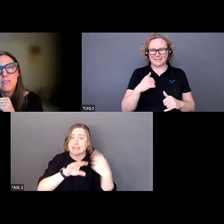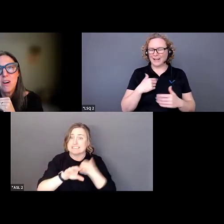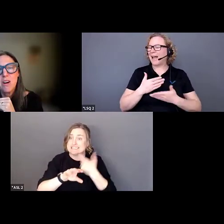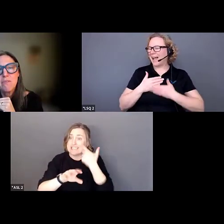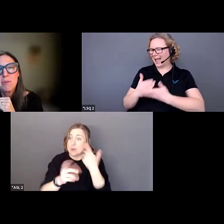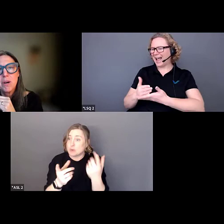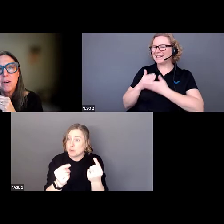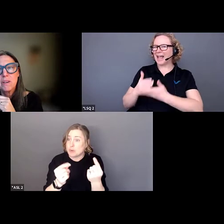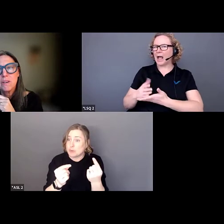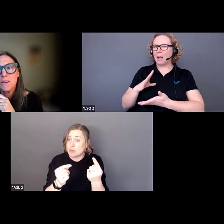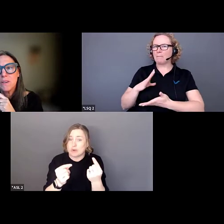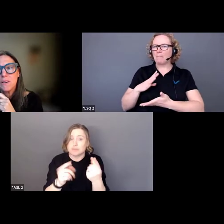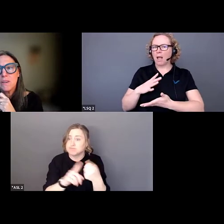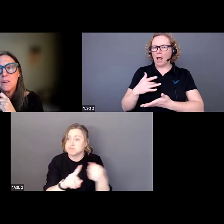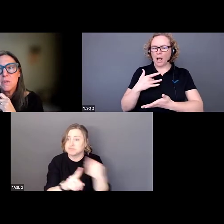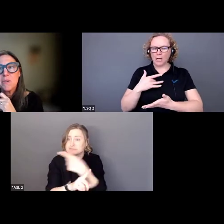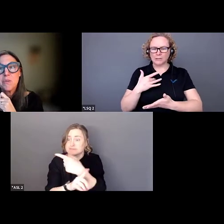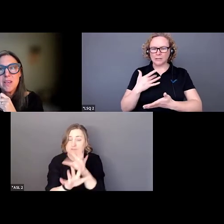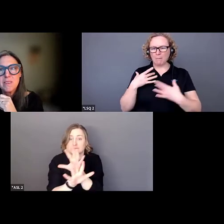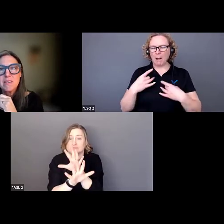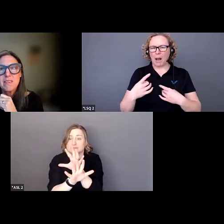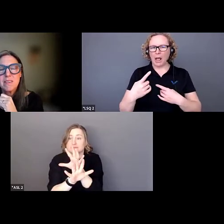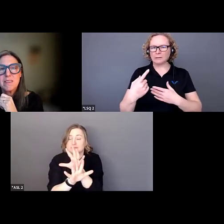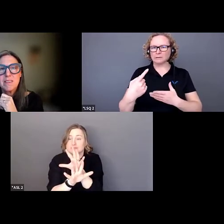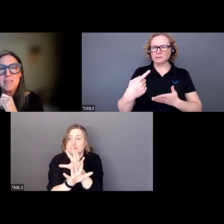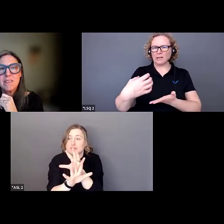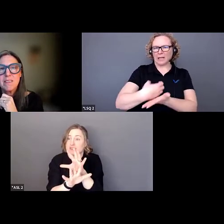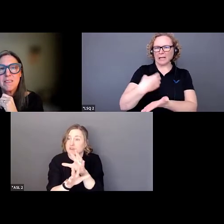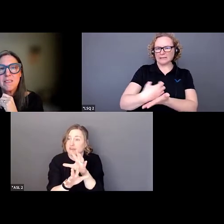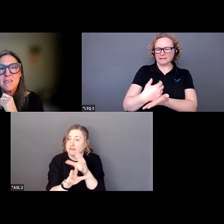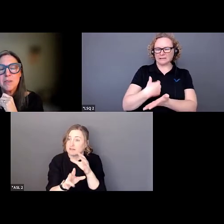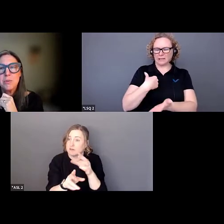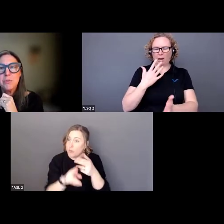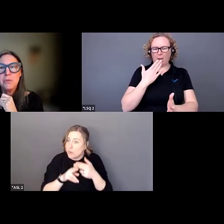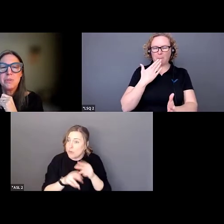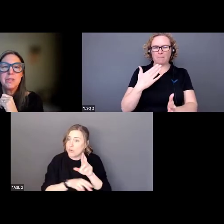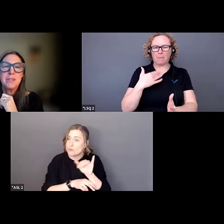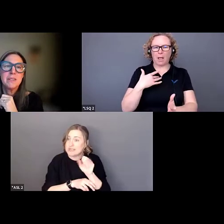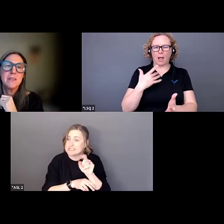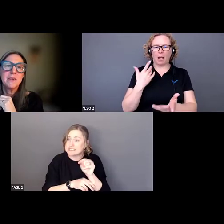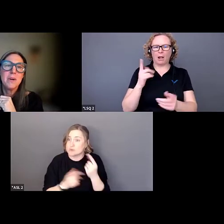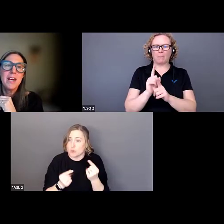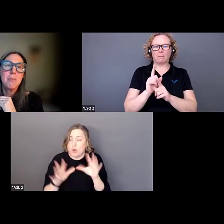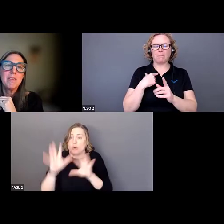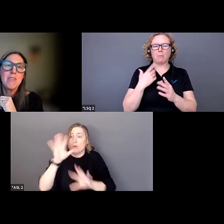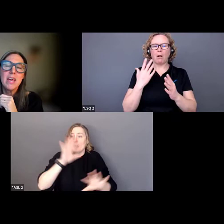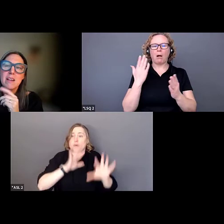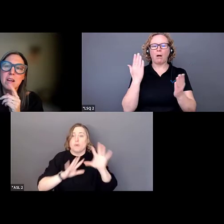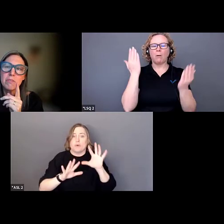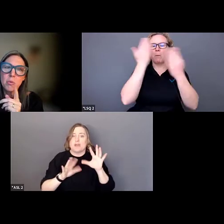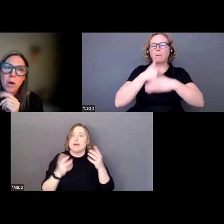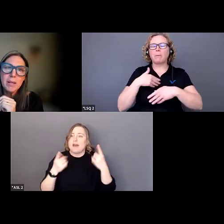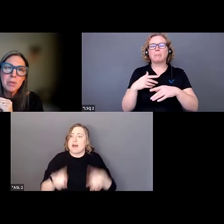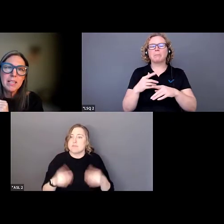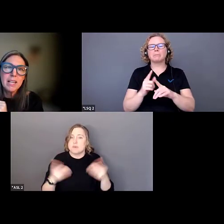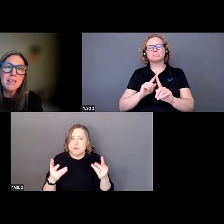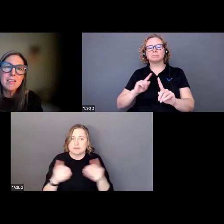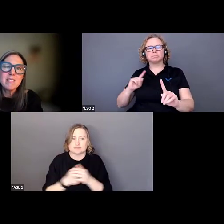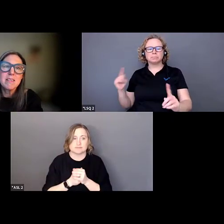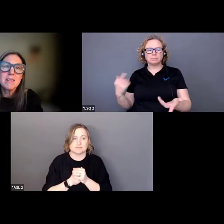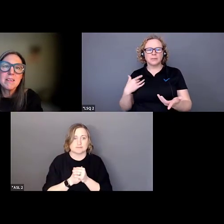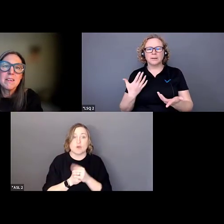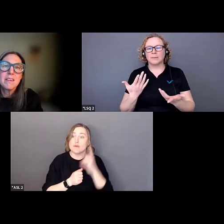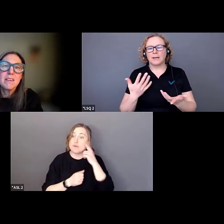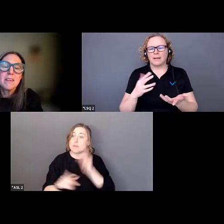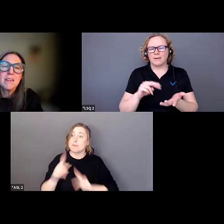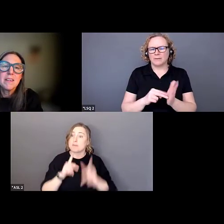did was off the mark, was racist. Whew. What happens then? For white